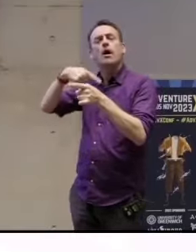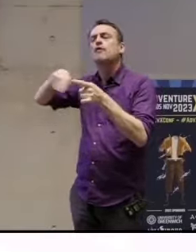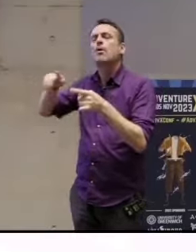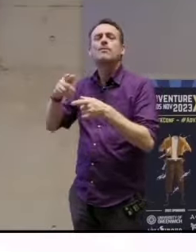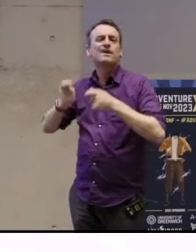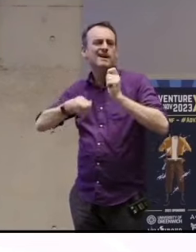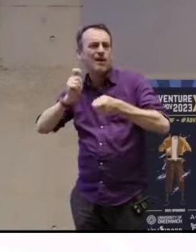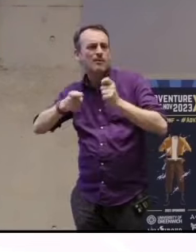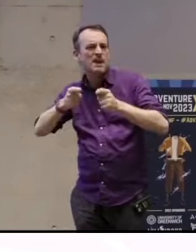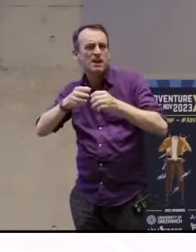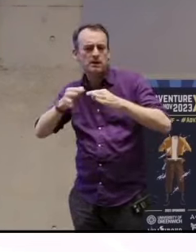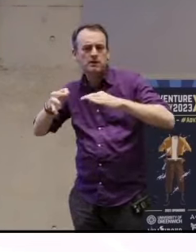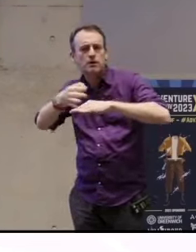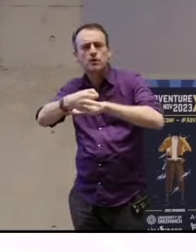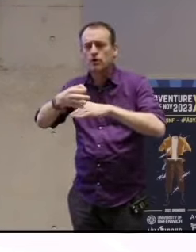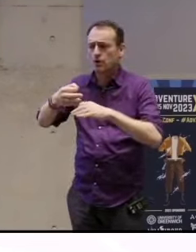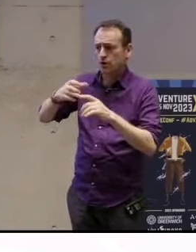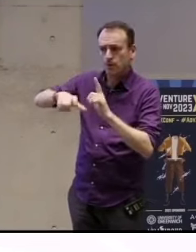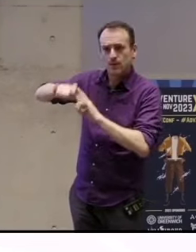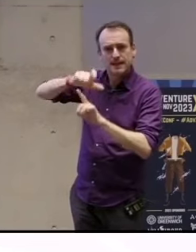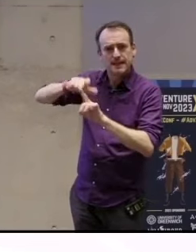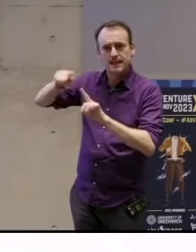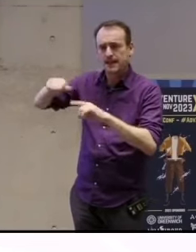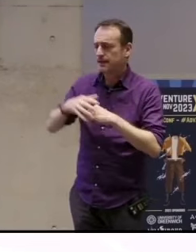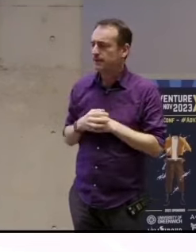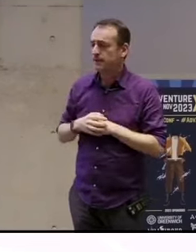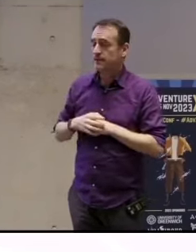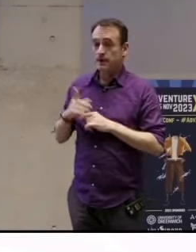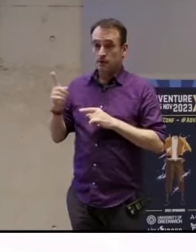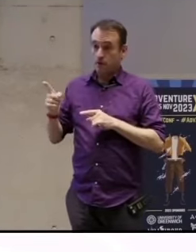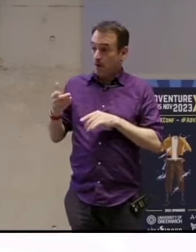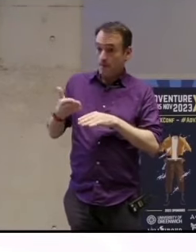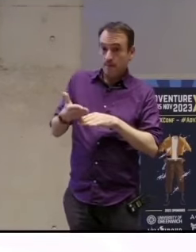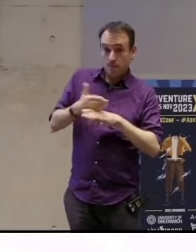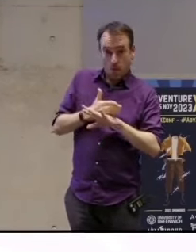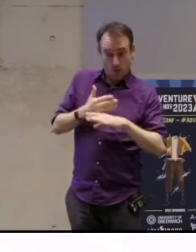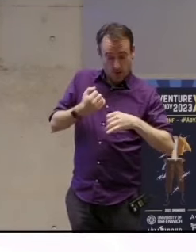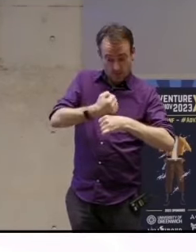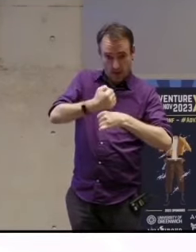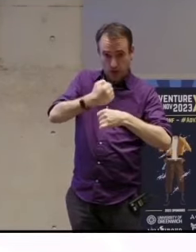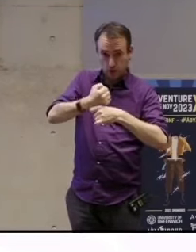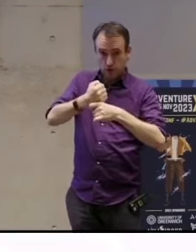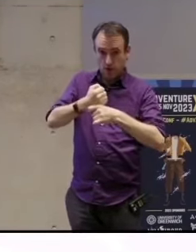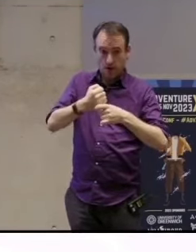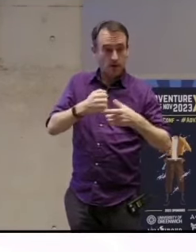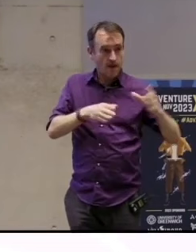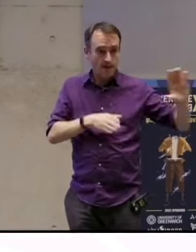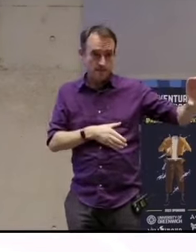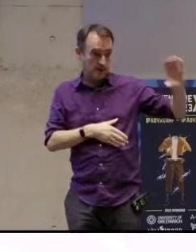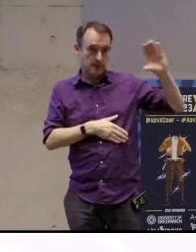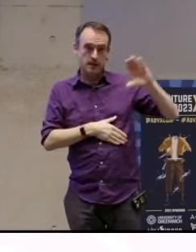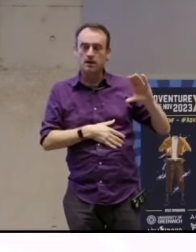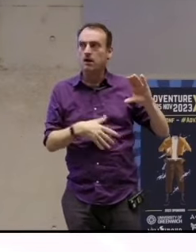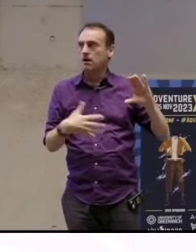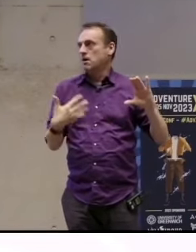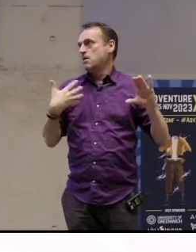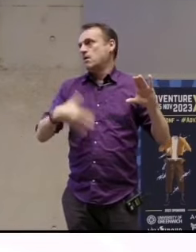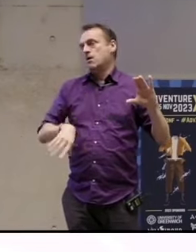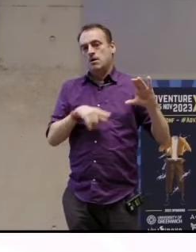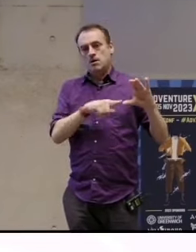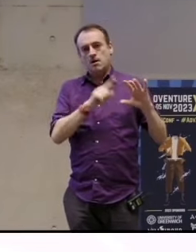time around, we got pre-production funding, which is a small miracle.